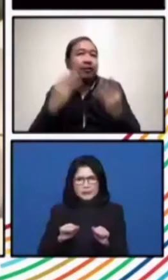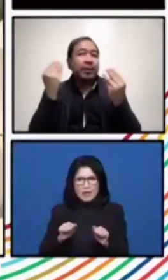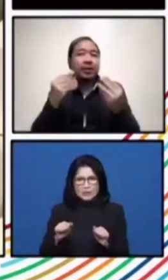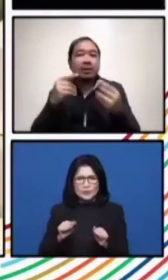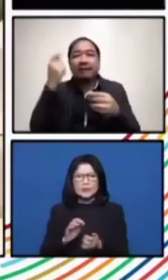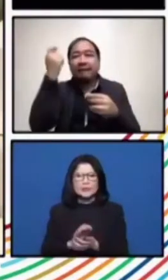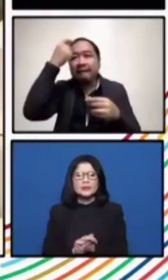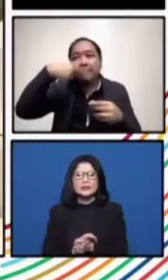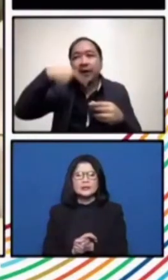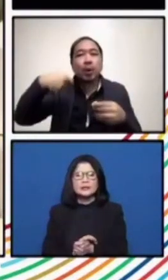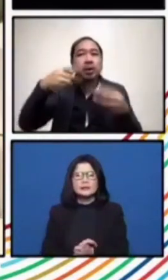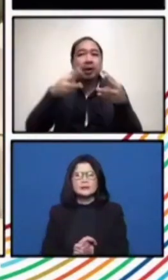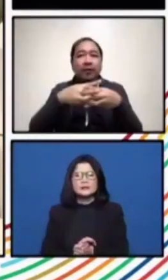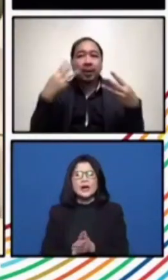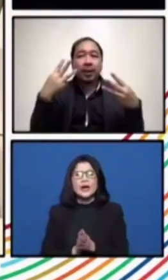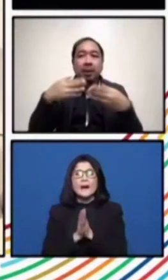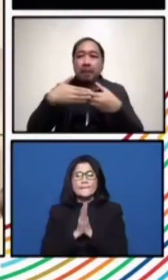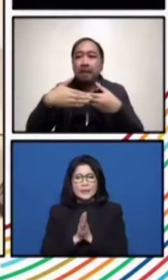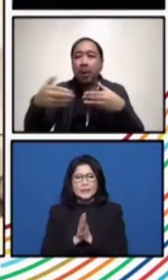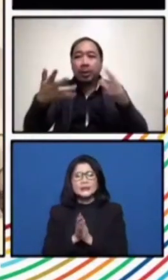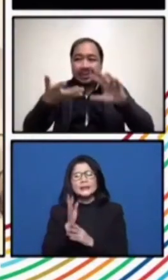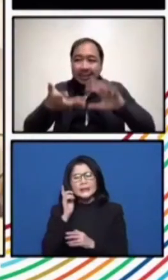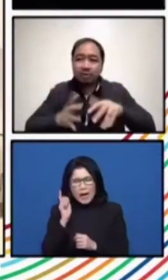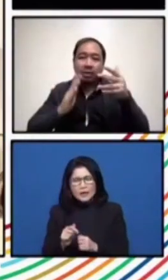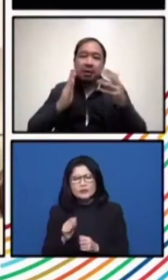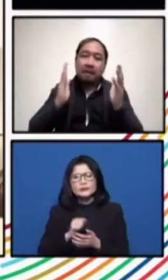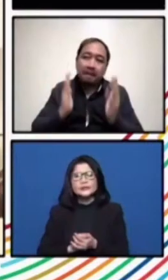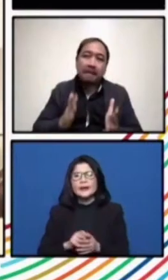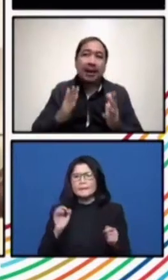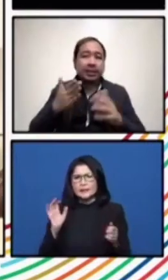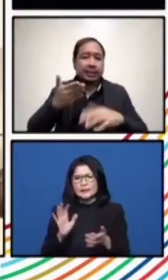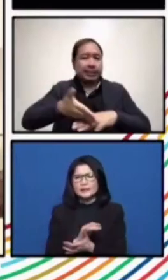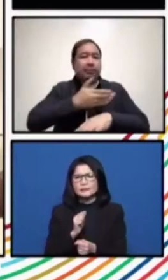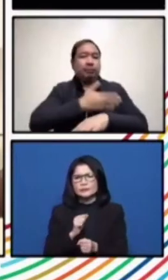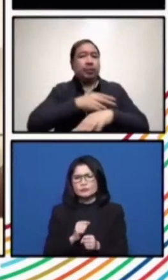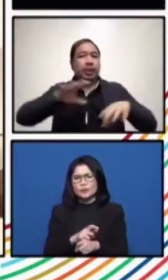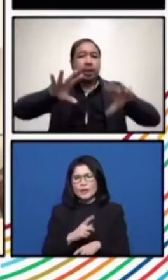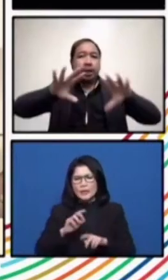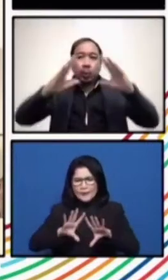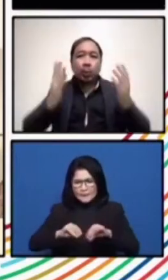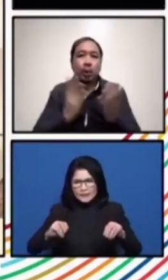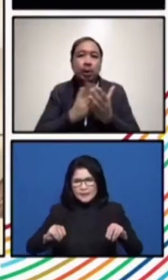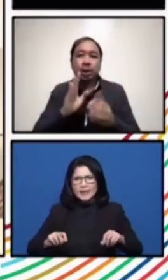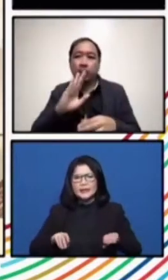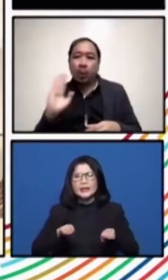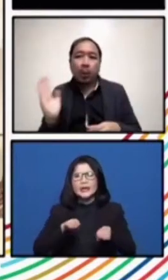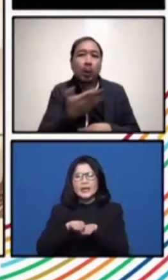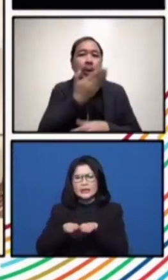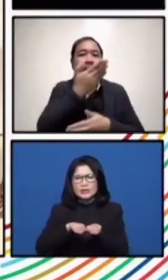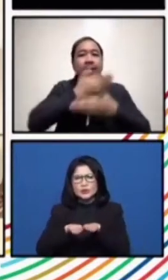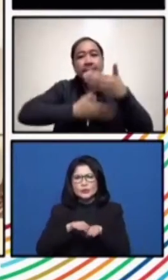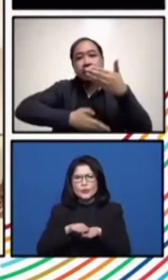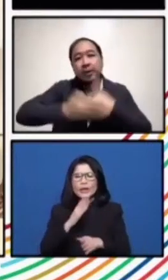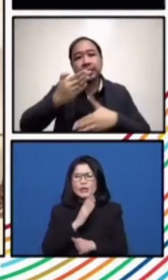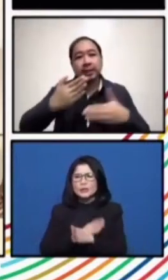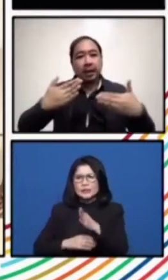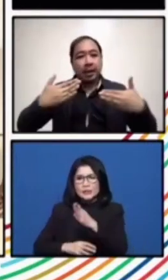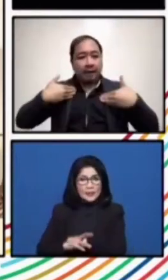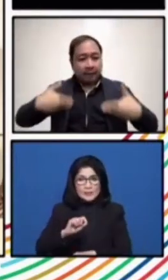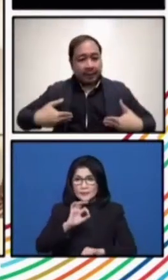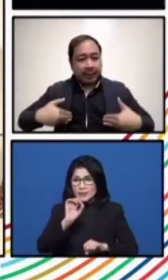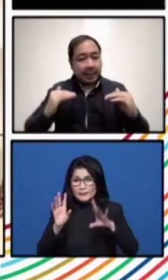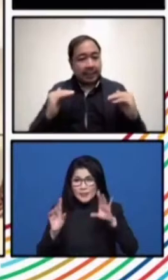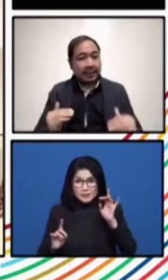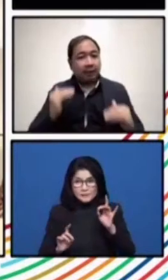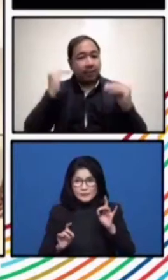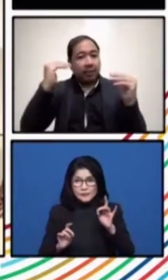disaster development must create a better world for a person with disabilities of all kinds of disabilities both in terms of physical development as well